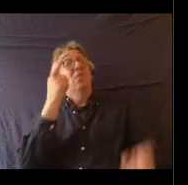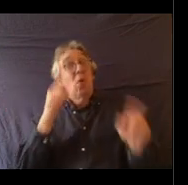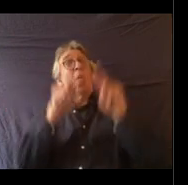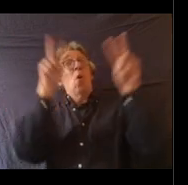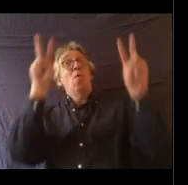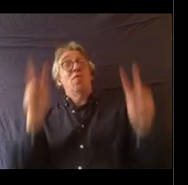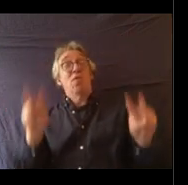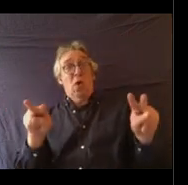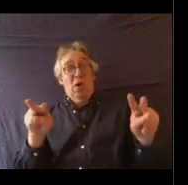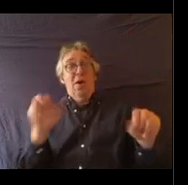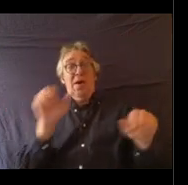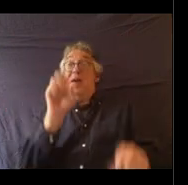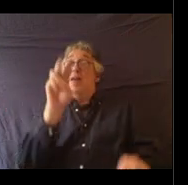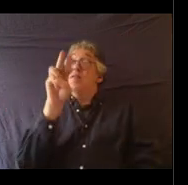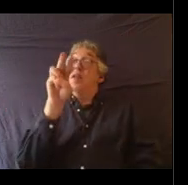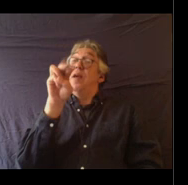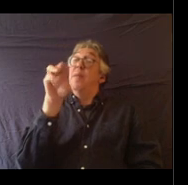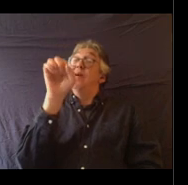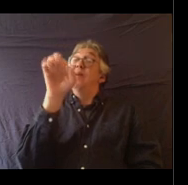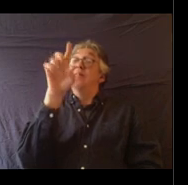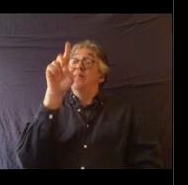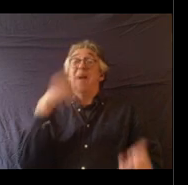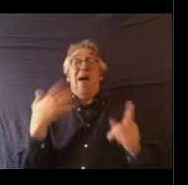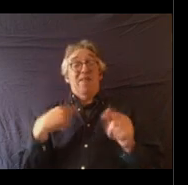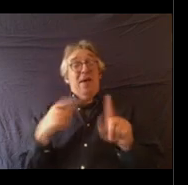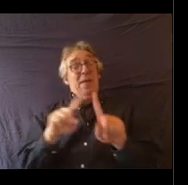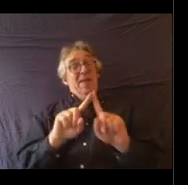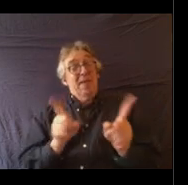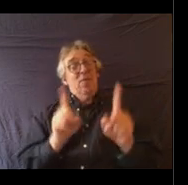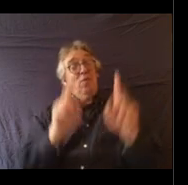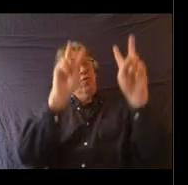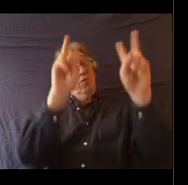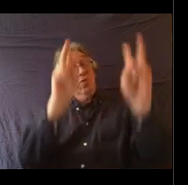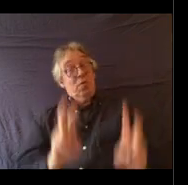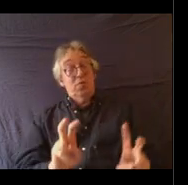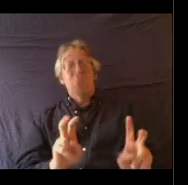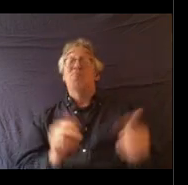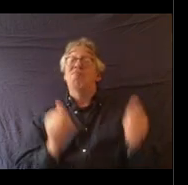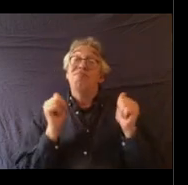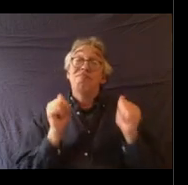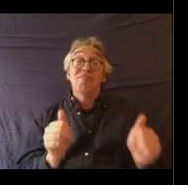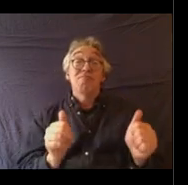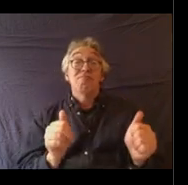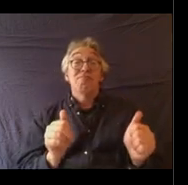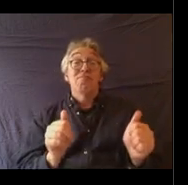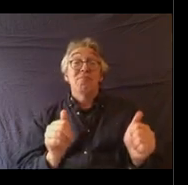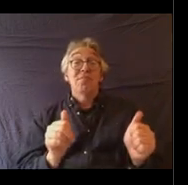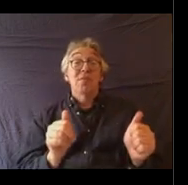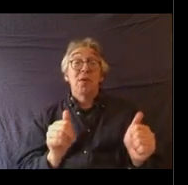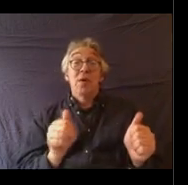different things and provisions it tackles. And if you have any questions, I'm here.